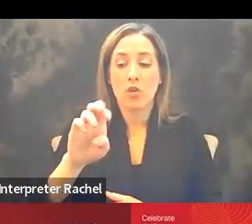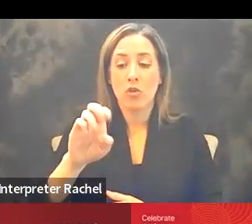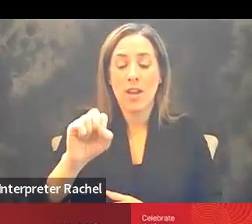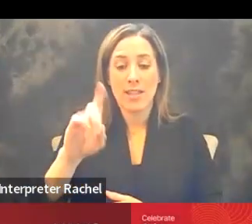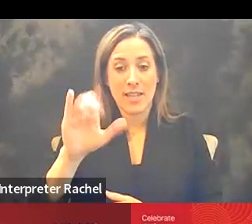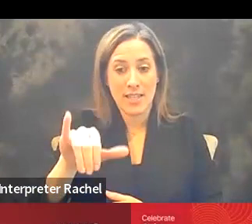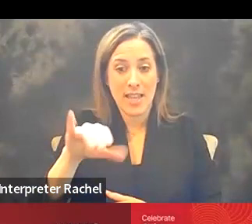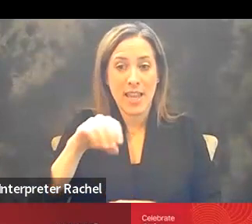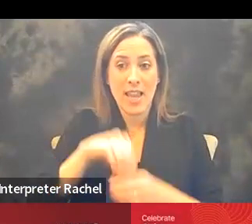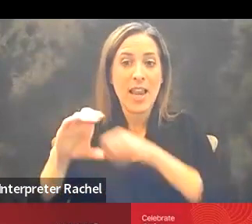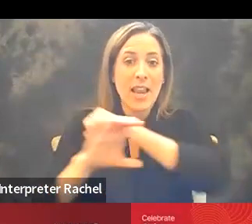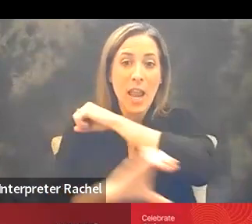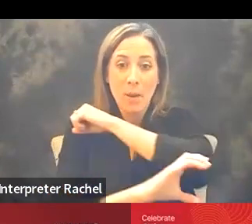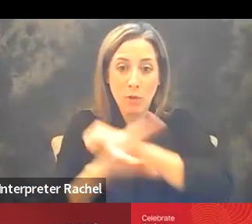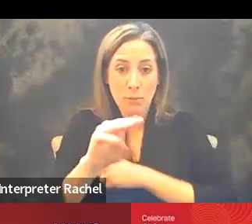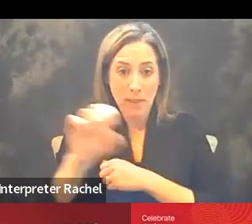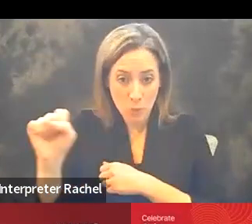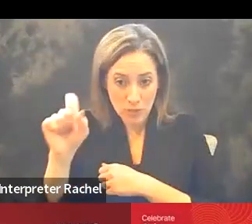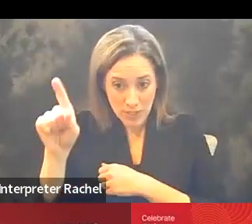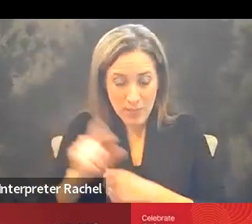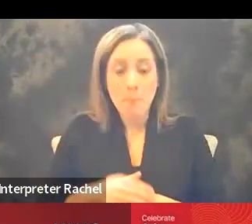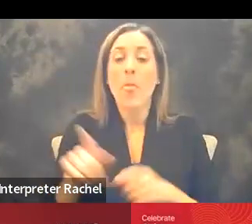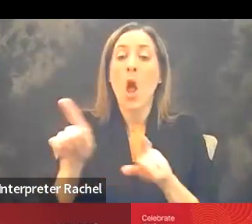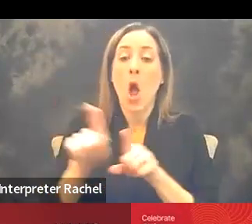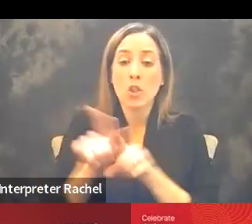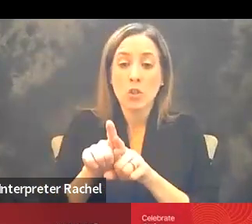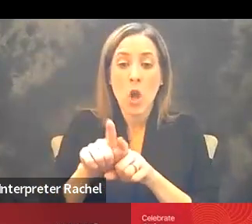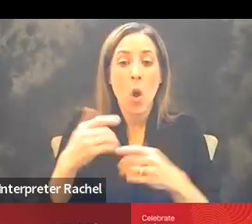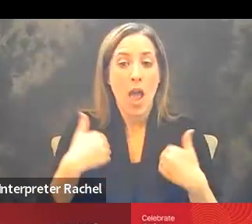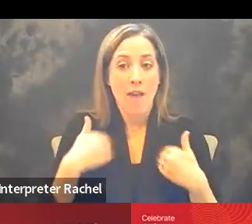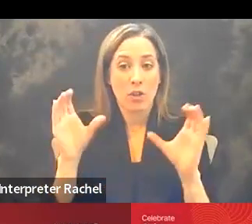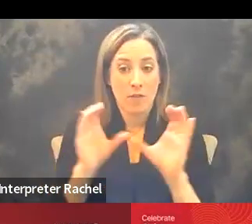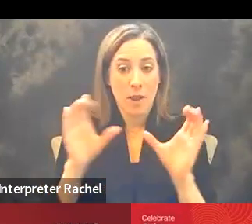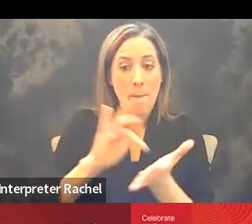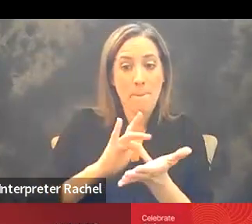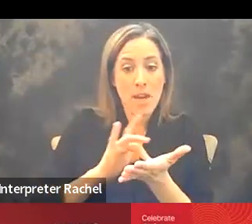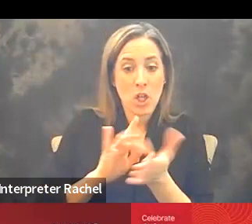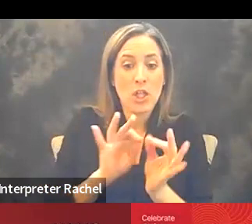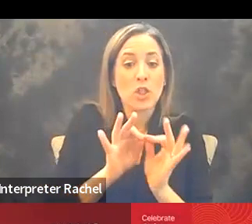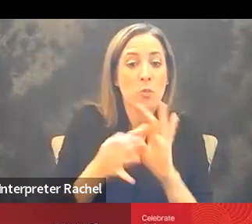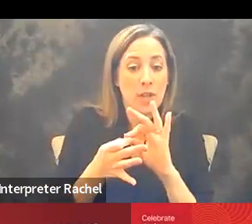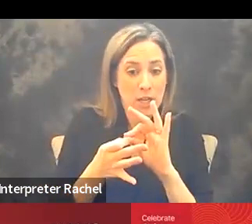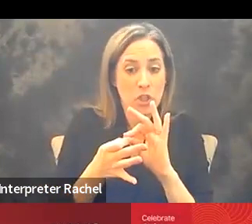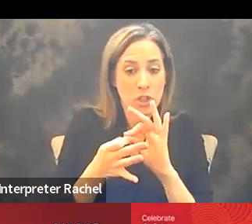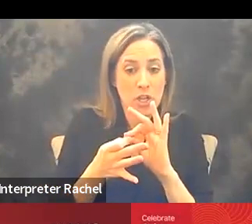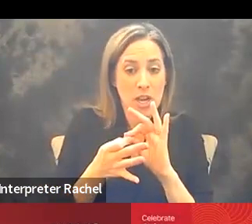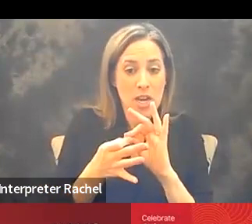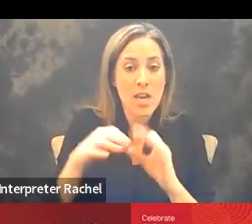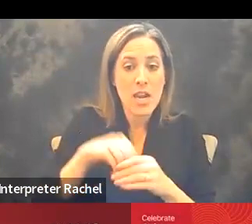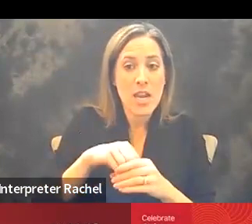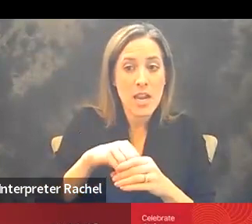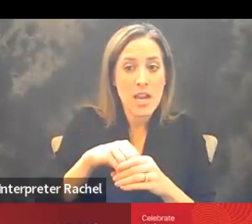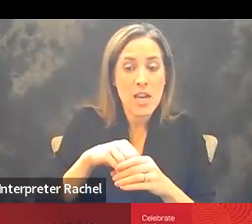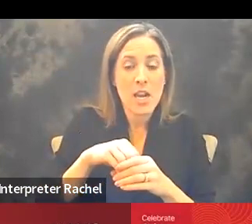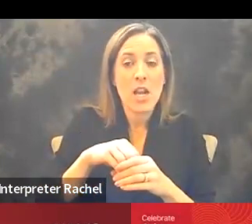Alliance in Cambridge, Massachusetts. He also holds a certificate of medical interpretation in Levantine